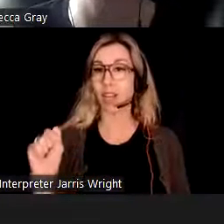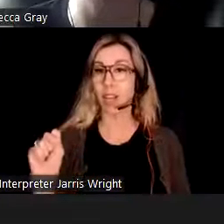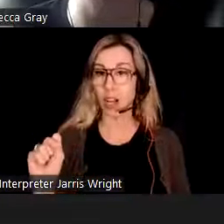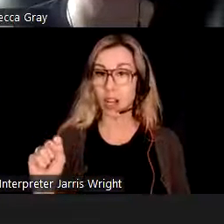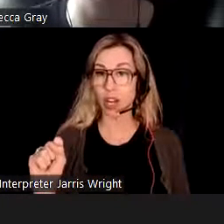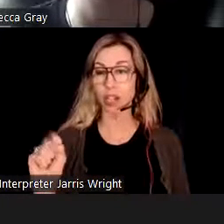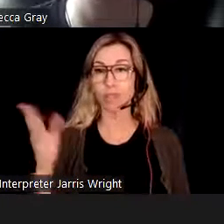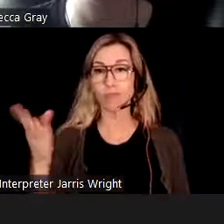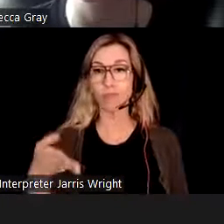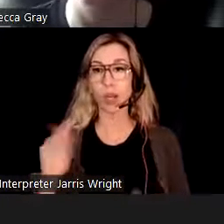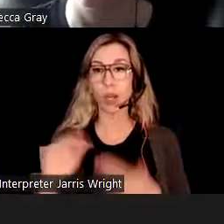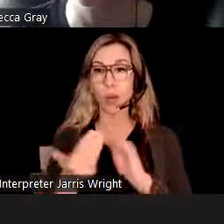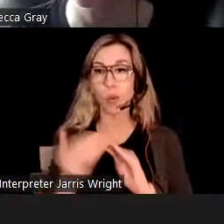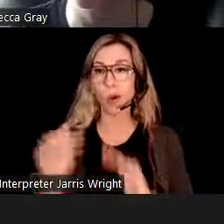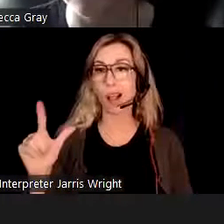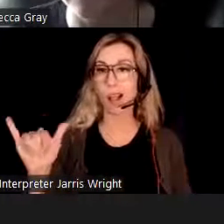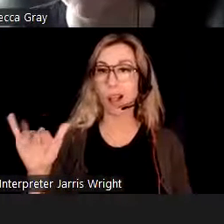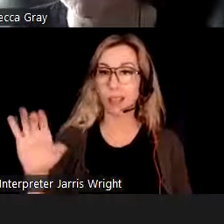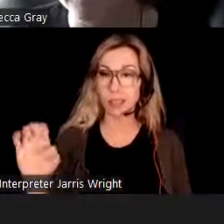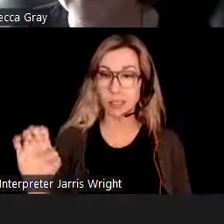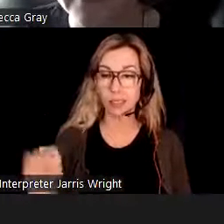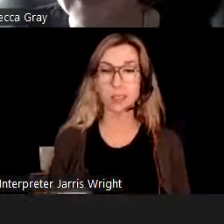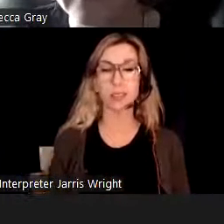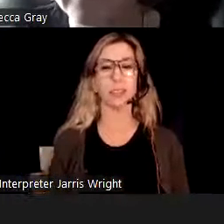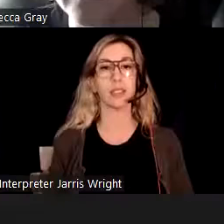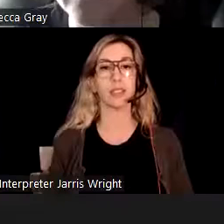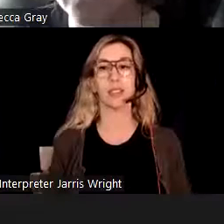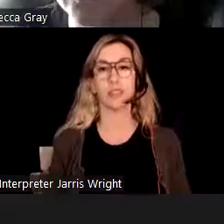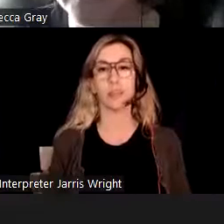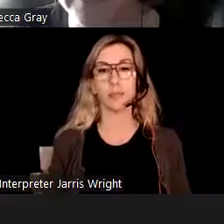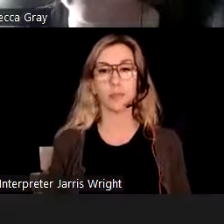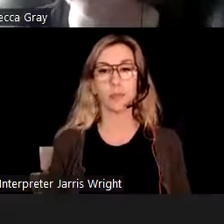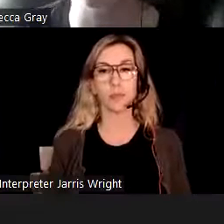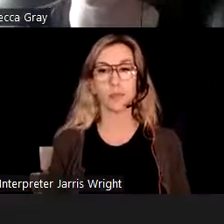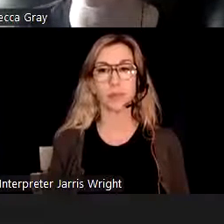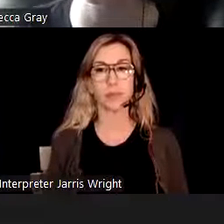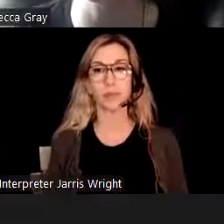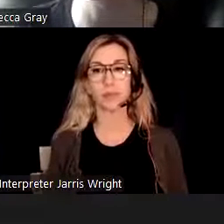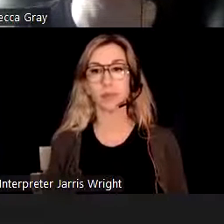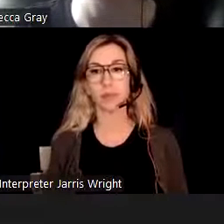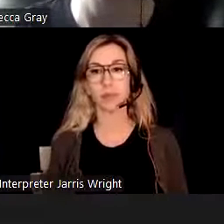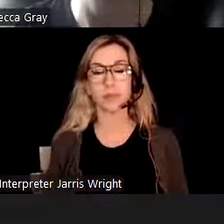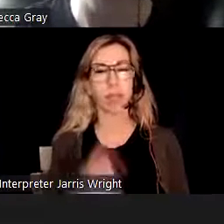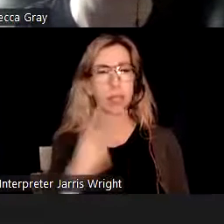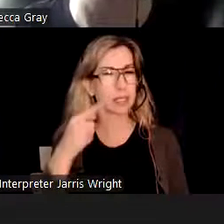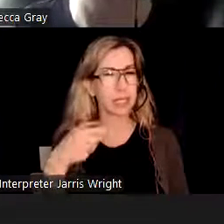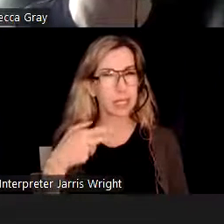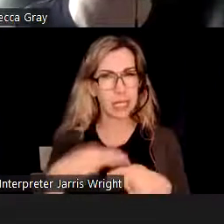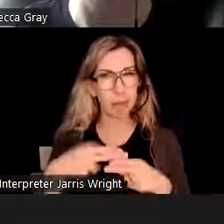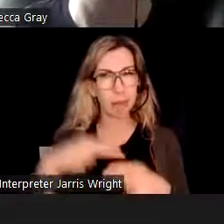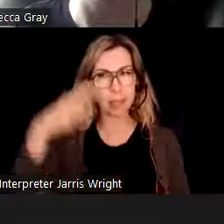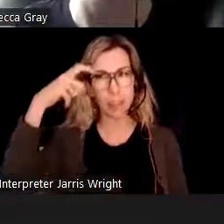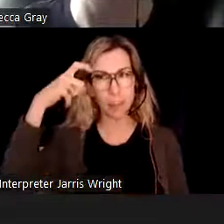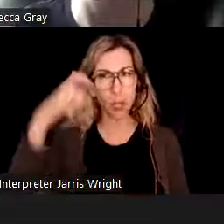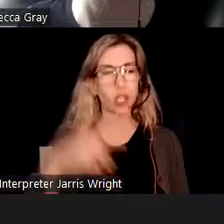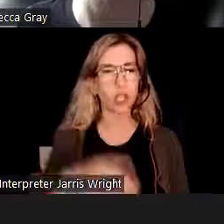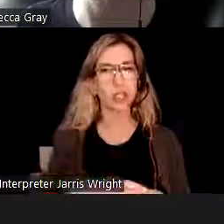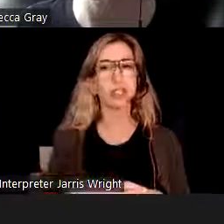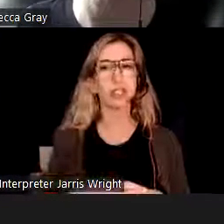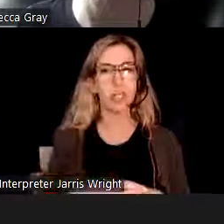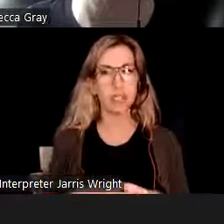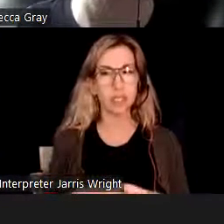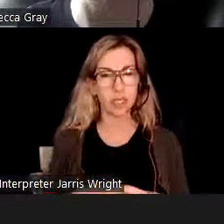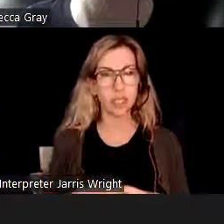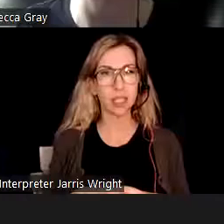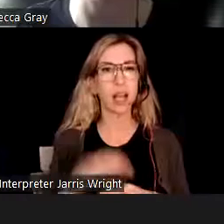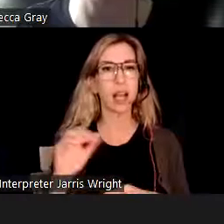community alliances. I can't see the full name. I think it's Summer. Yes,